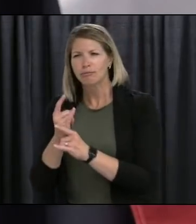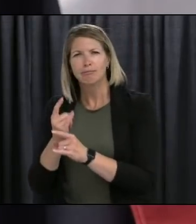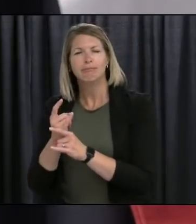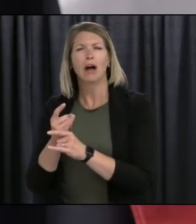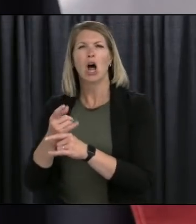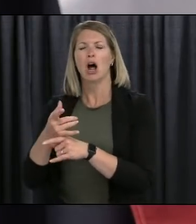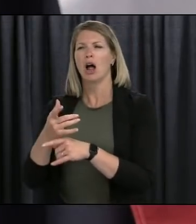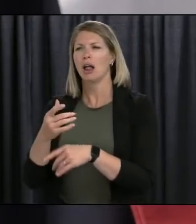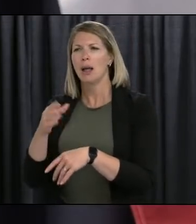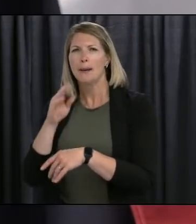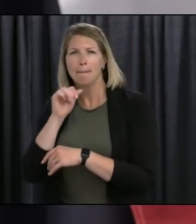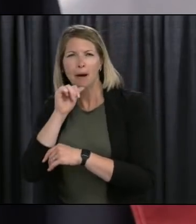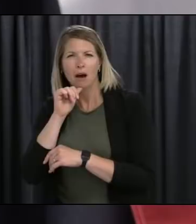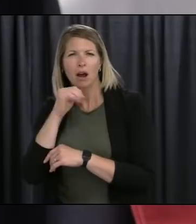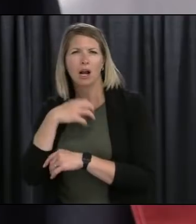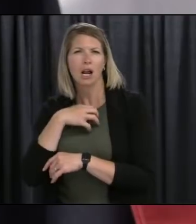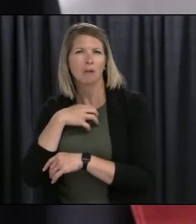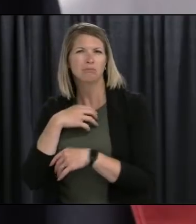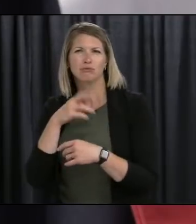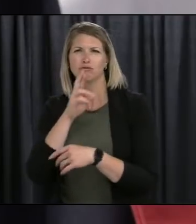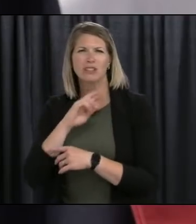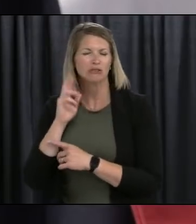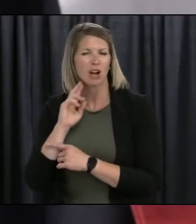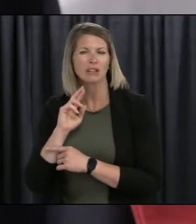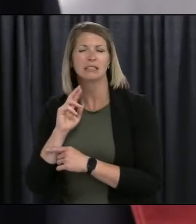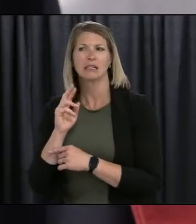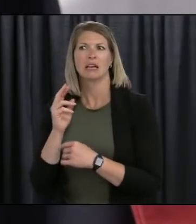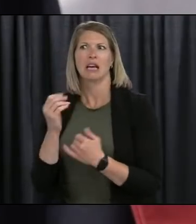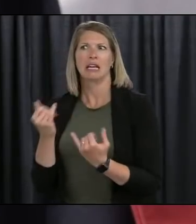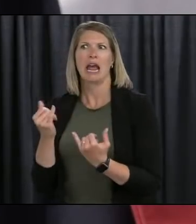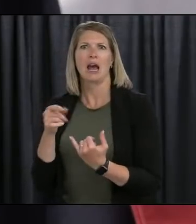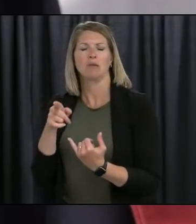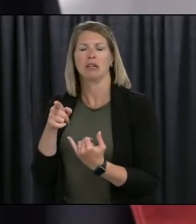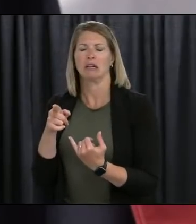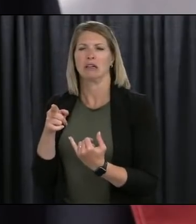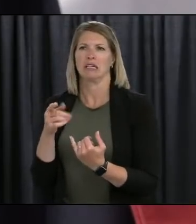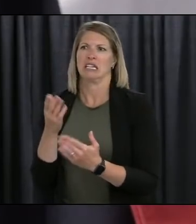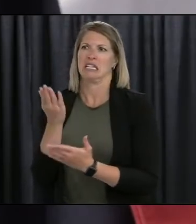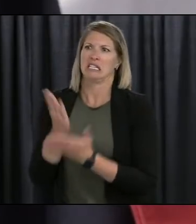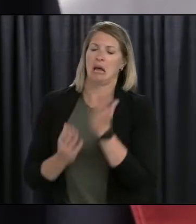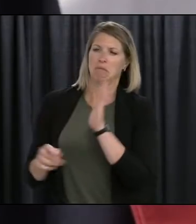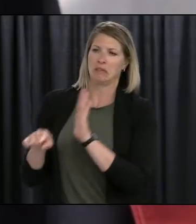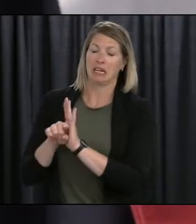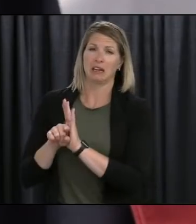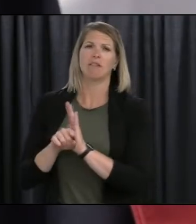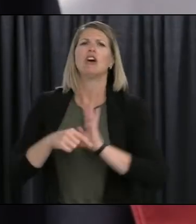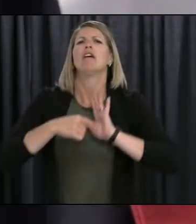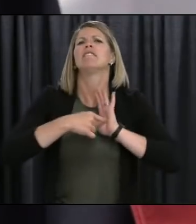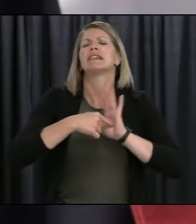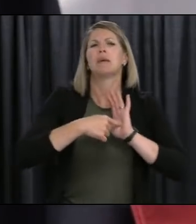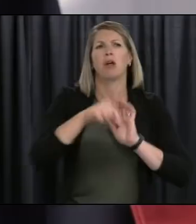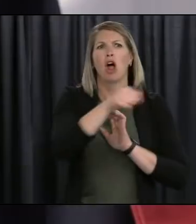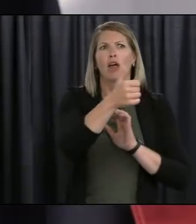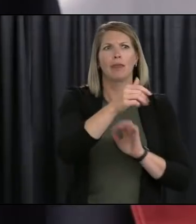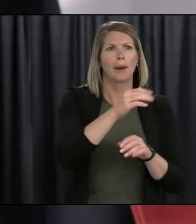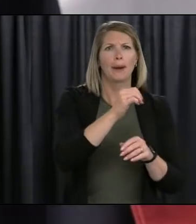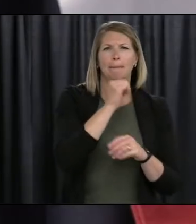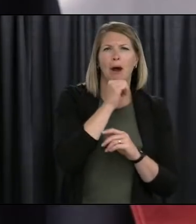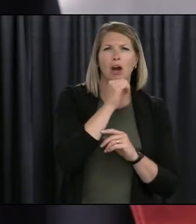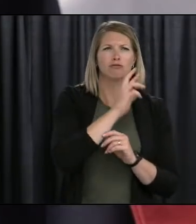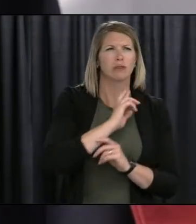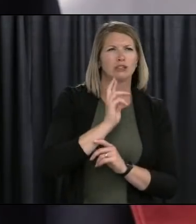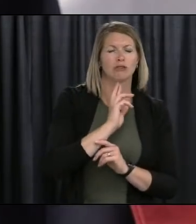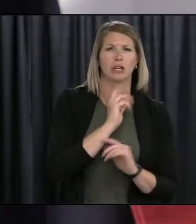have worked very hard and in very imaginative ways. For example, if you go to JAG, they were featured in the media not that long ago for